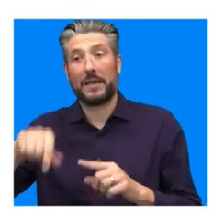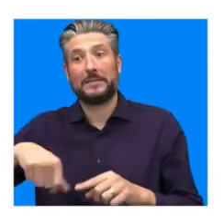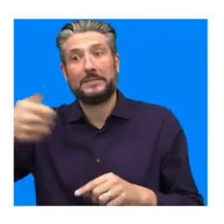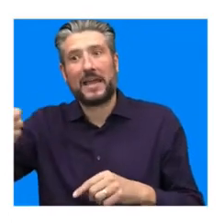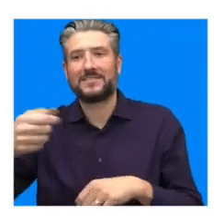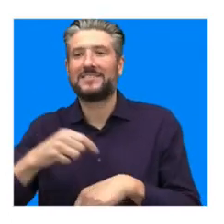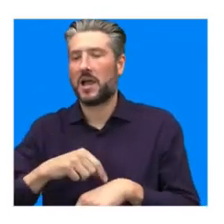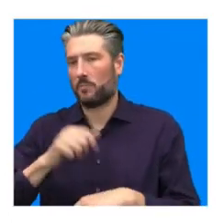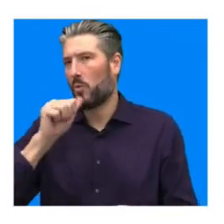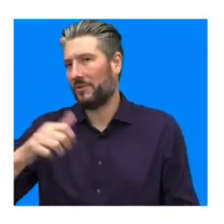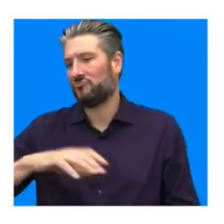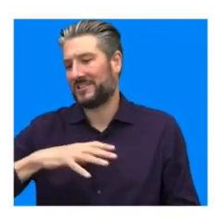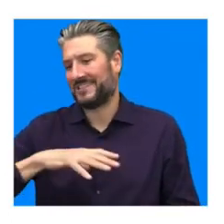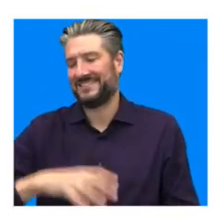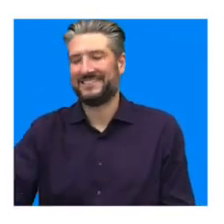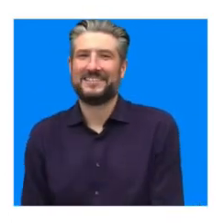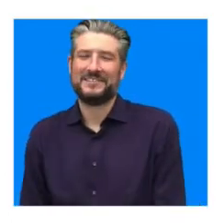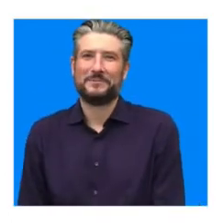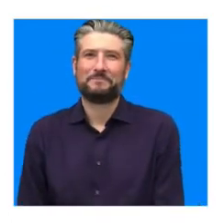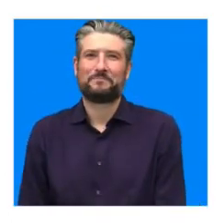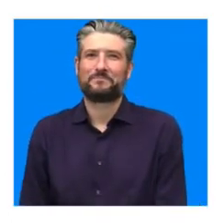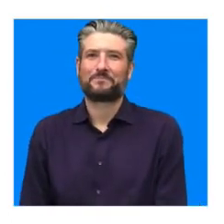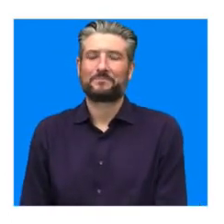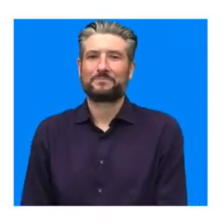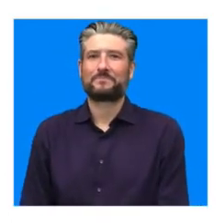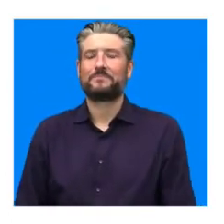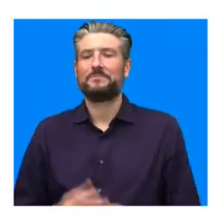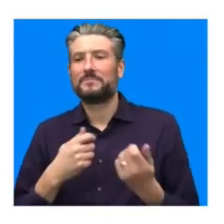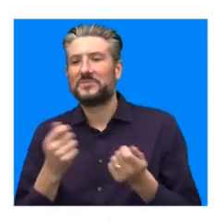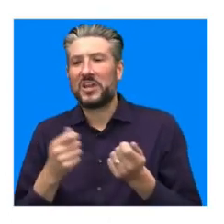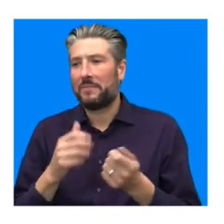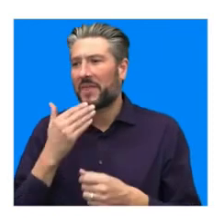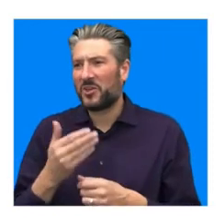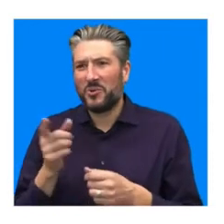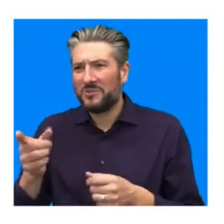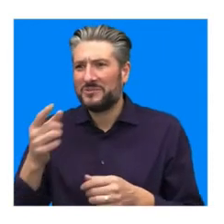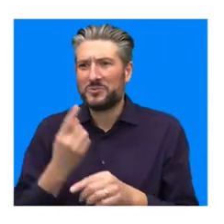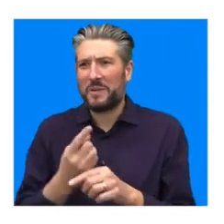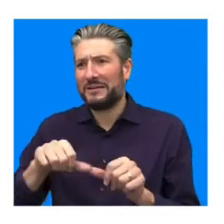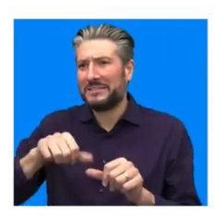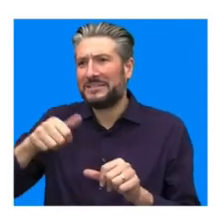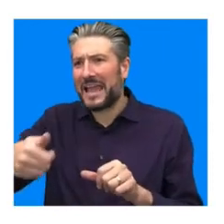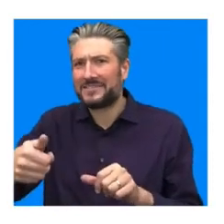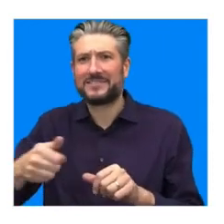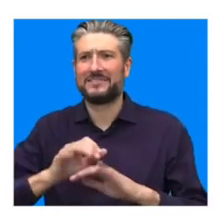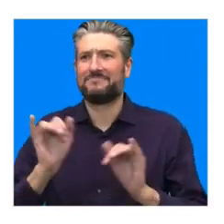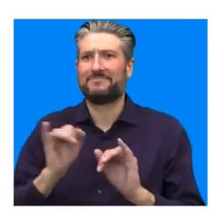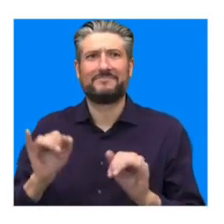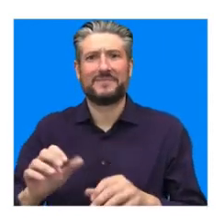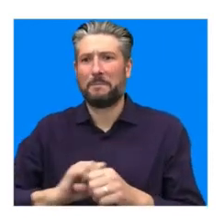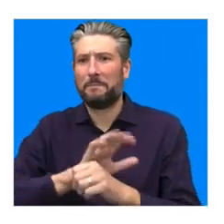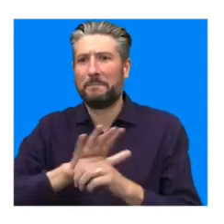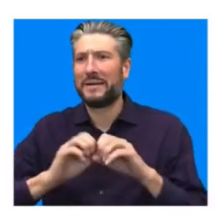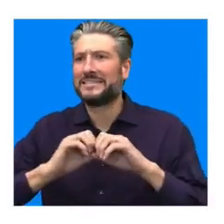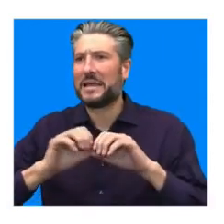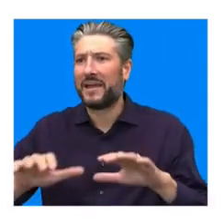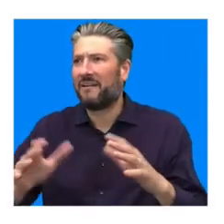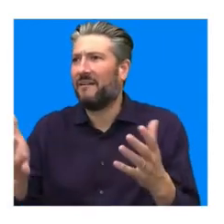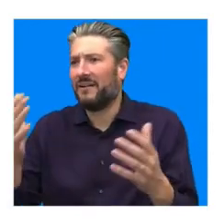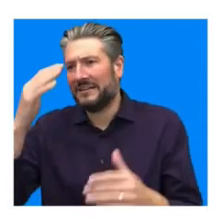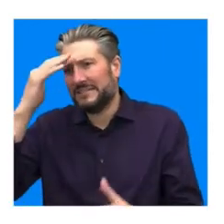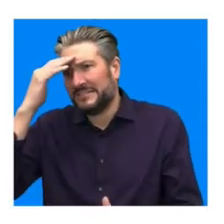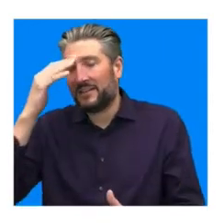Hopefully not. Hopefully we're not going to wait until the next pandemic. Yeah, it's going to be sooner than you think, Sonali. I'm banking on another